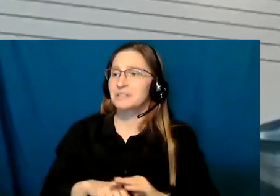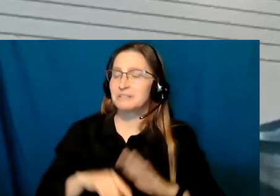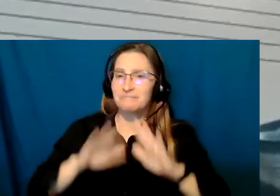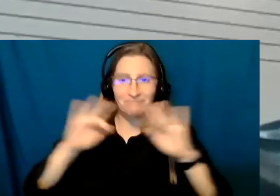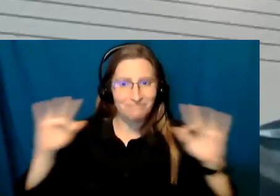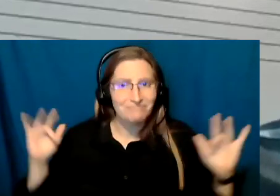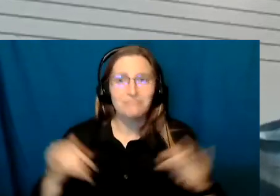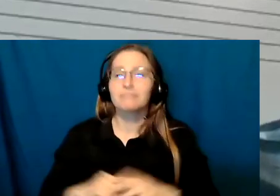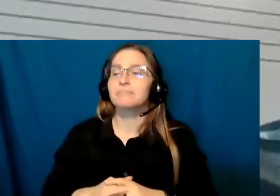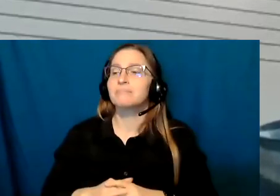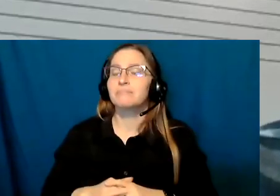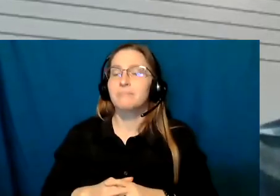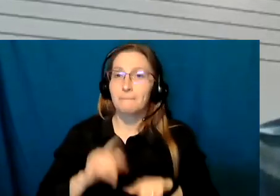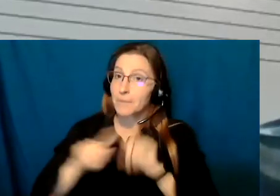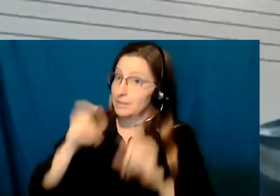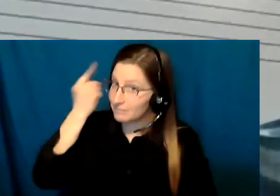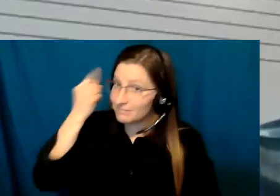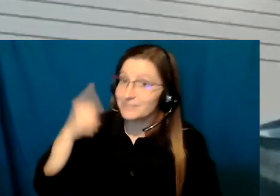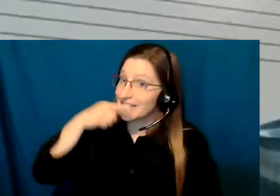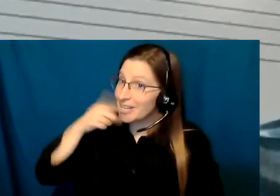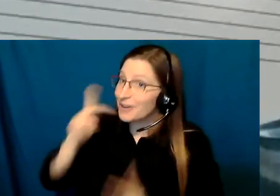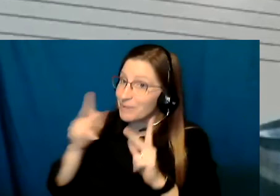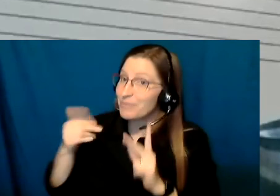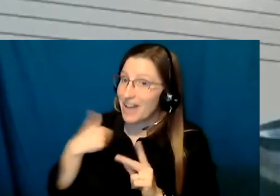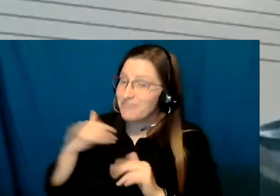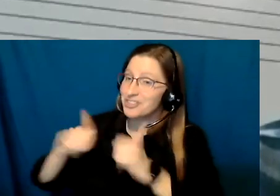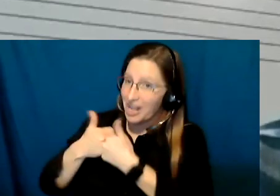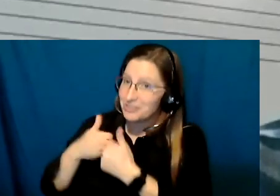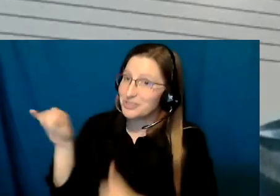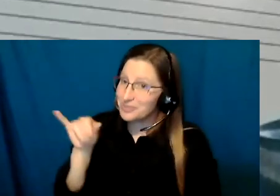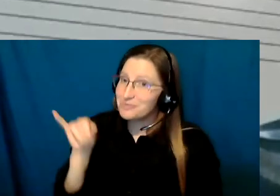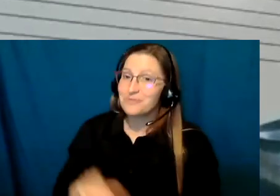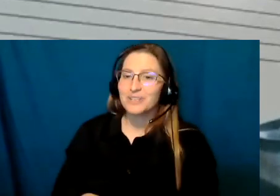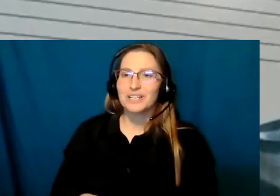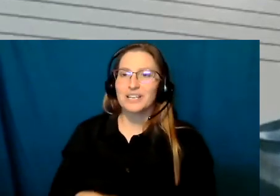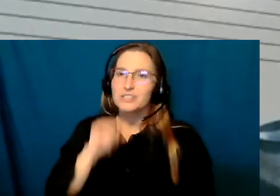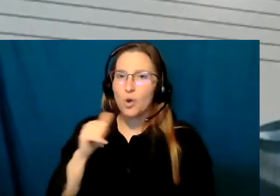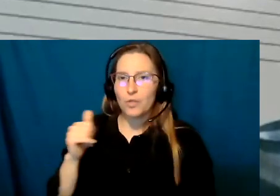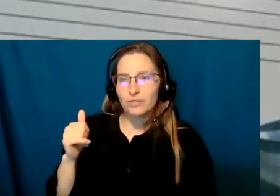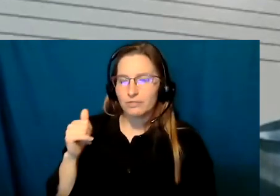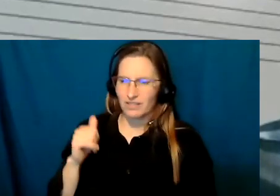hearing world have their own challenges. And so don't view it as a challenge.